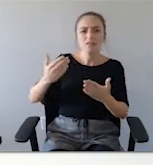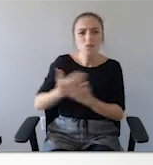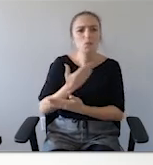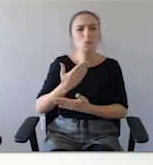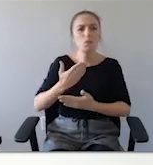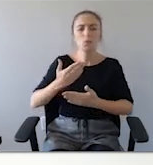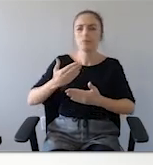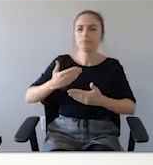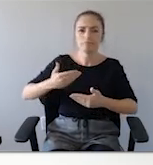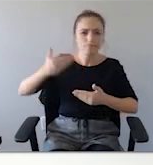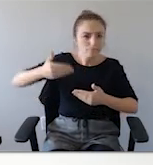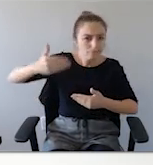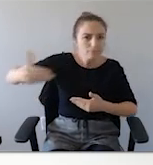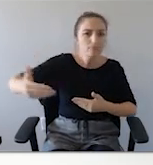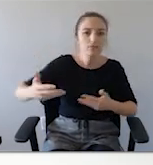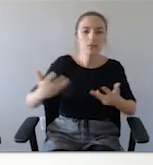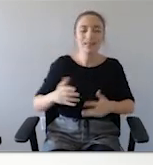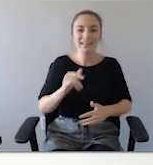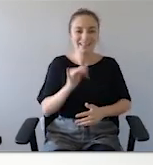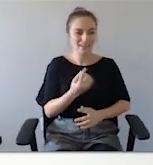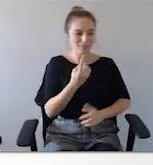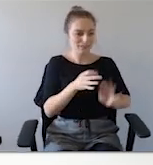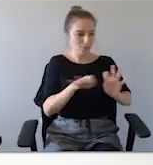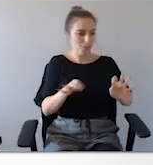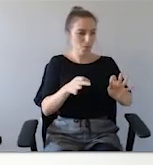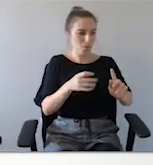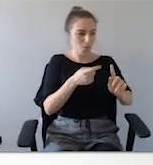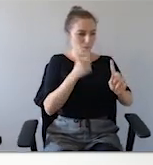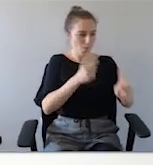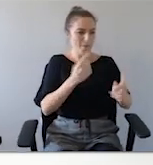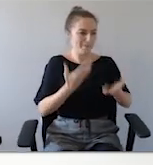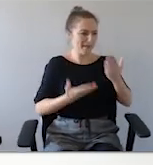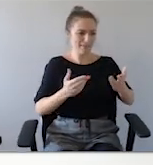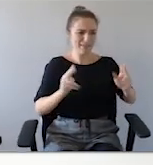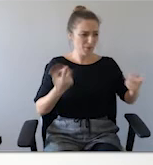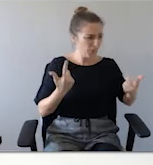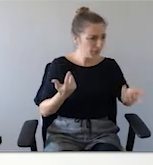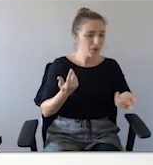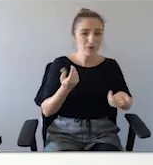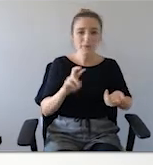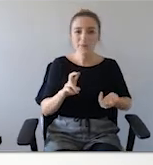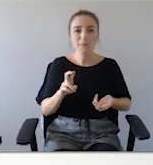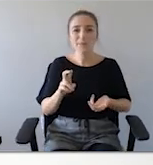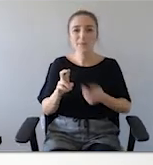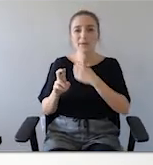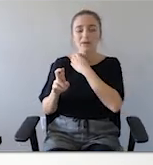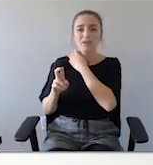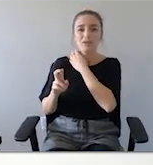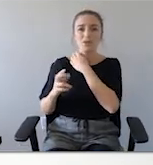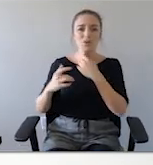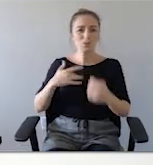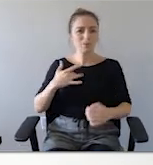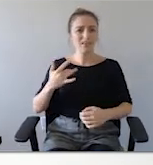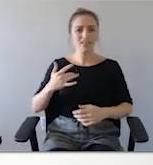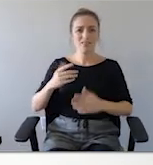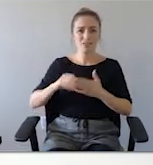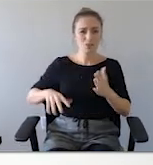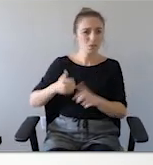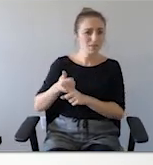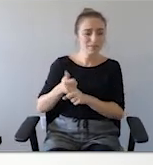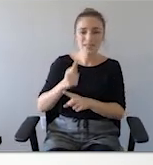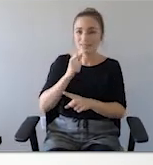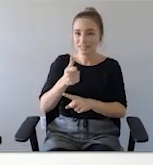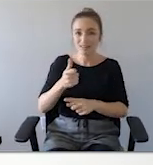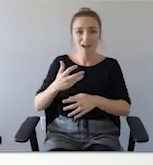a nonsensical goal that shouldn't really be there to start off with. Or 2, which is the bigger one, the student is not getting what they need in order to master that